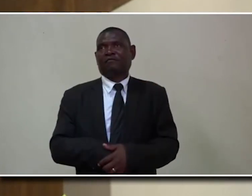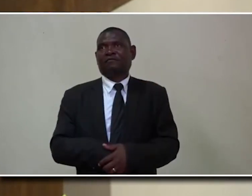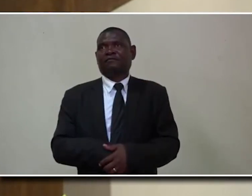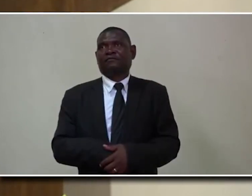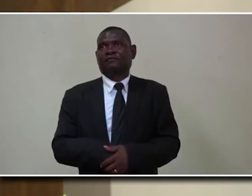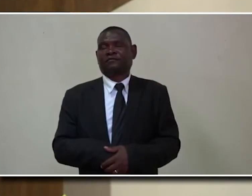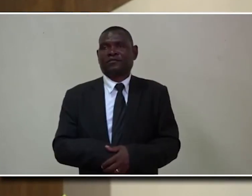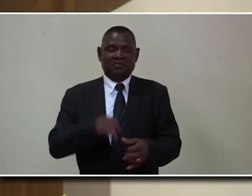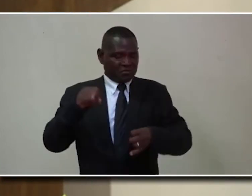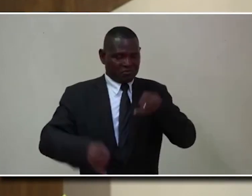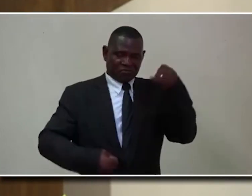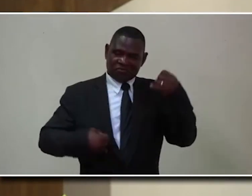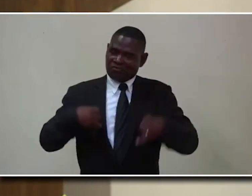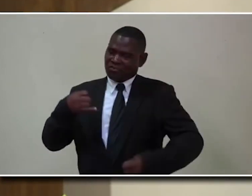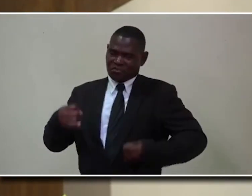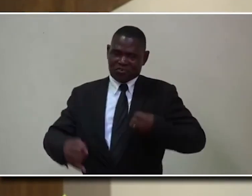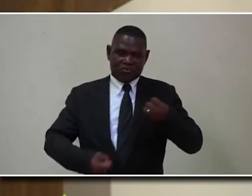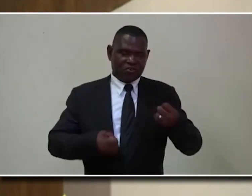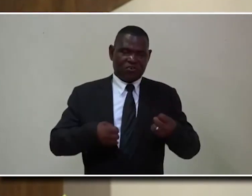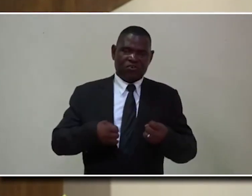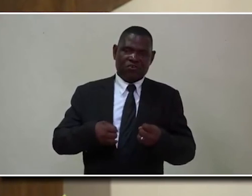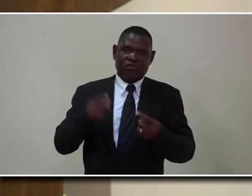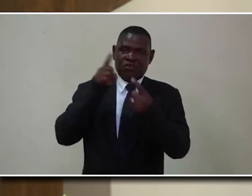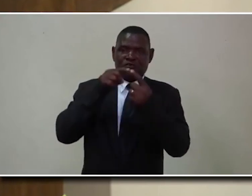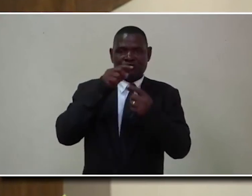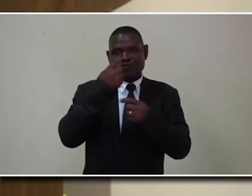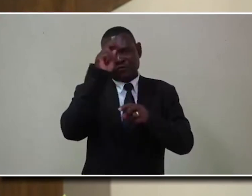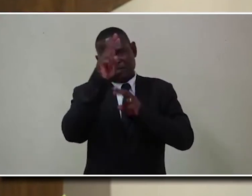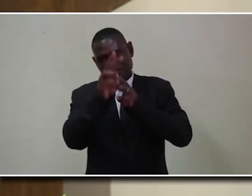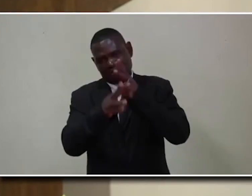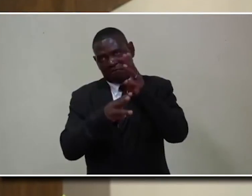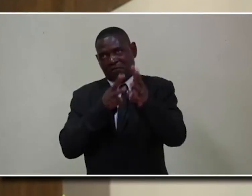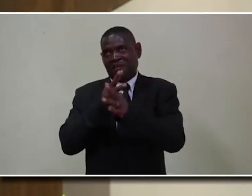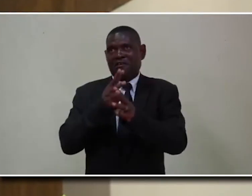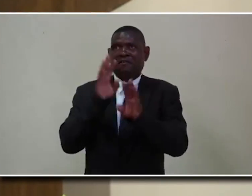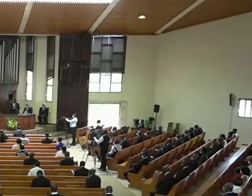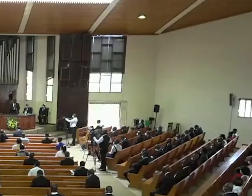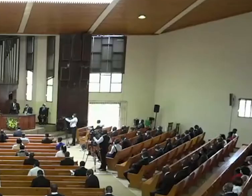Joy to the world. Chikondwerero chikhale mdziko. Bye.